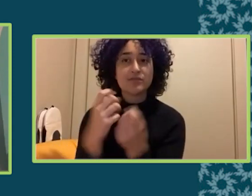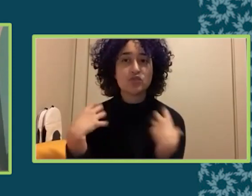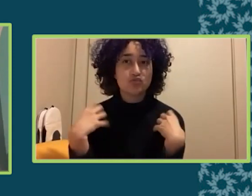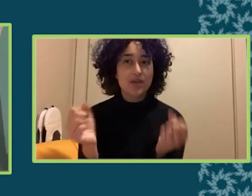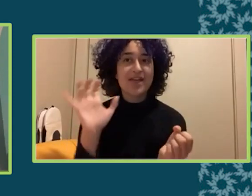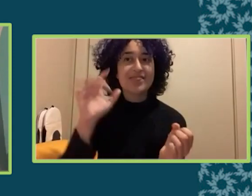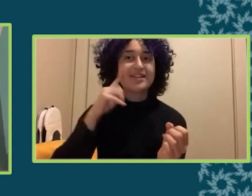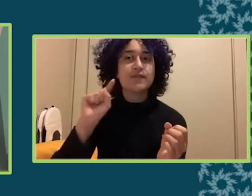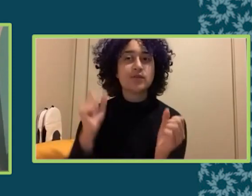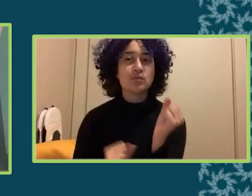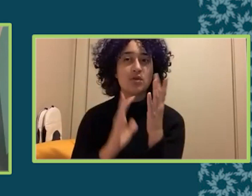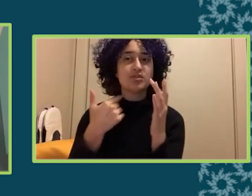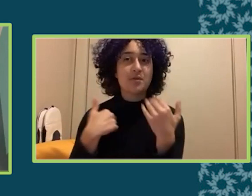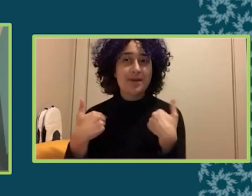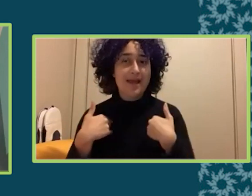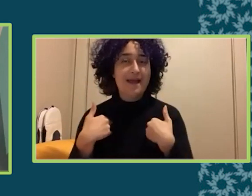take towards that.